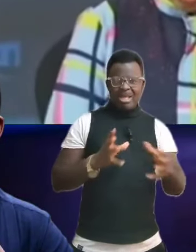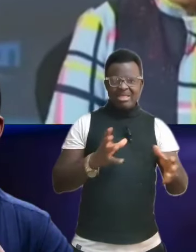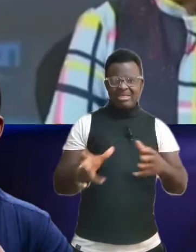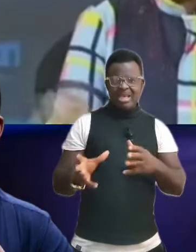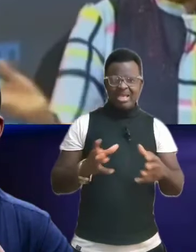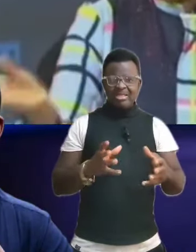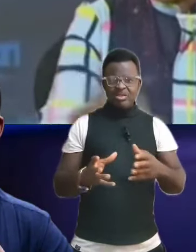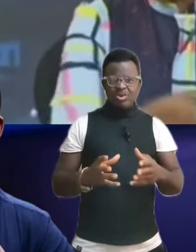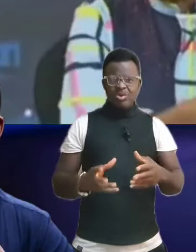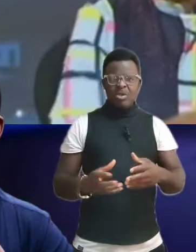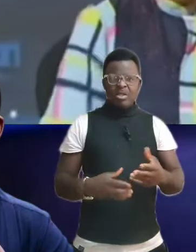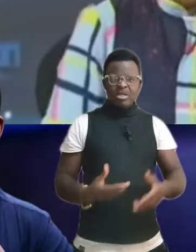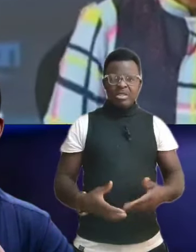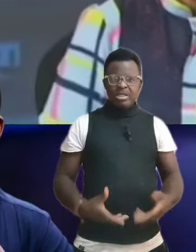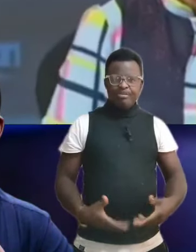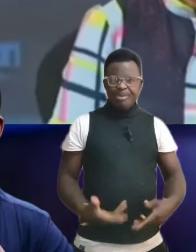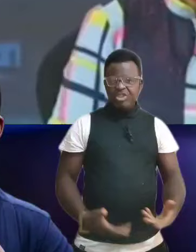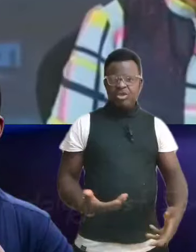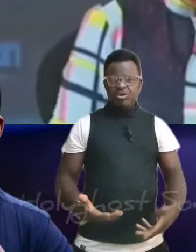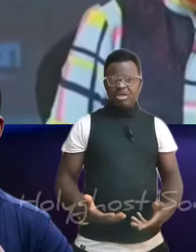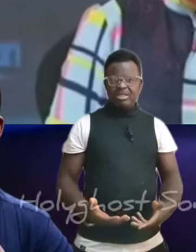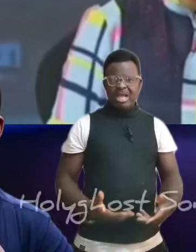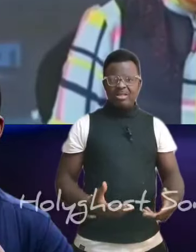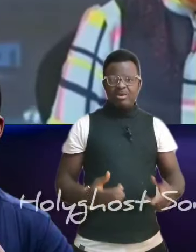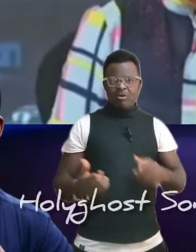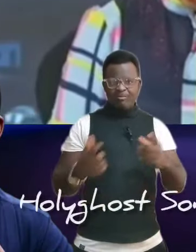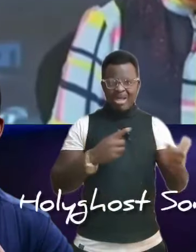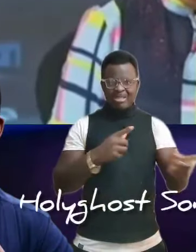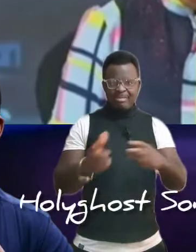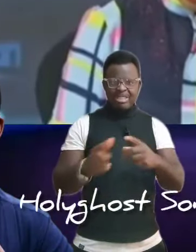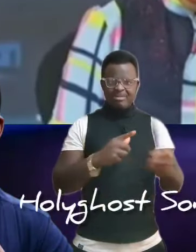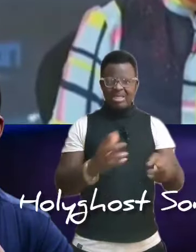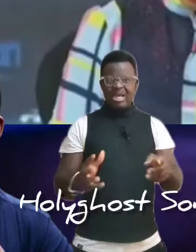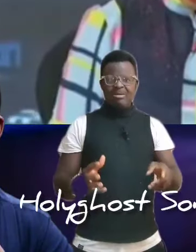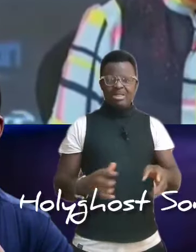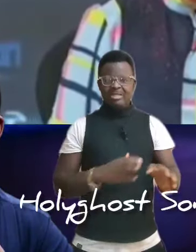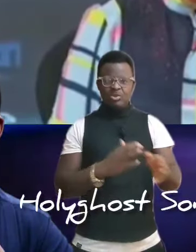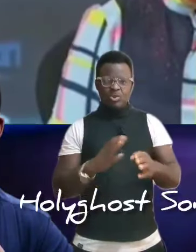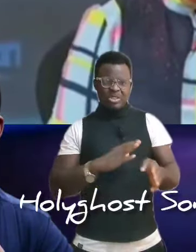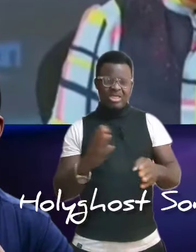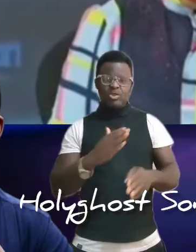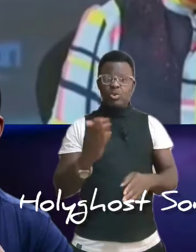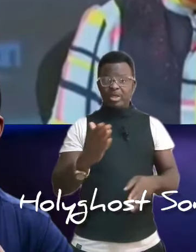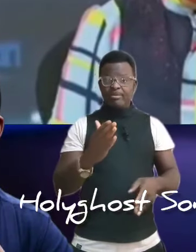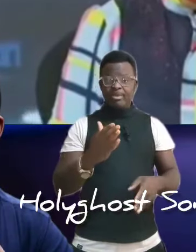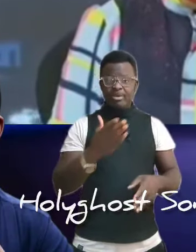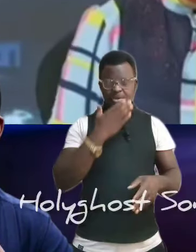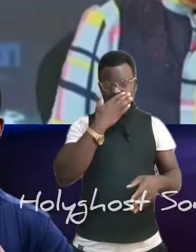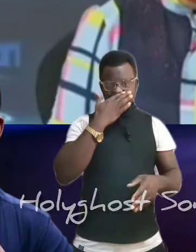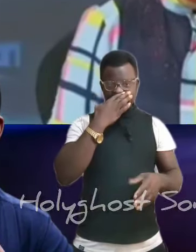would I think at the beginning of this program, he mentioned that a foreigner was